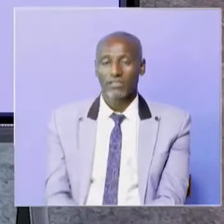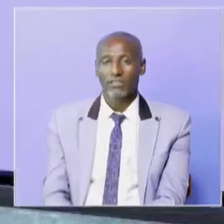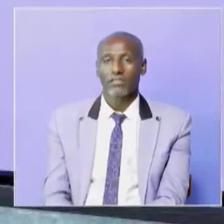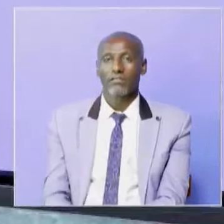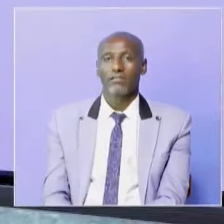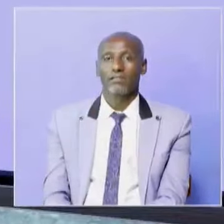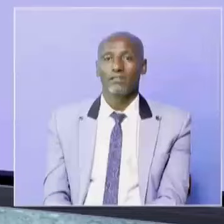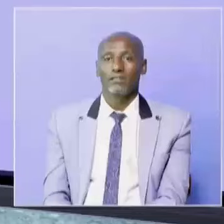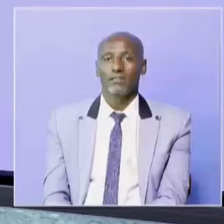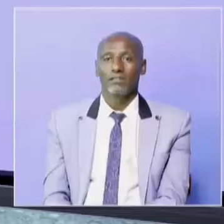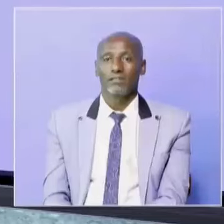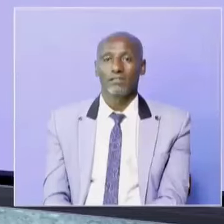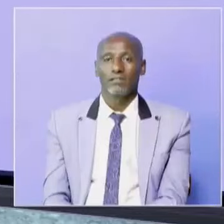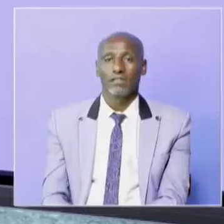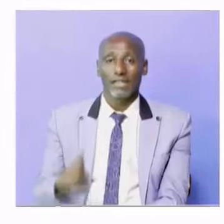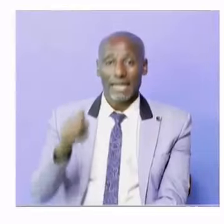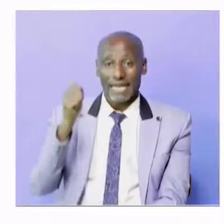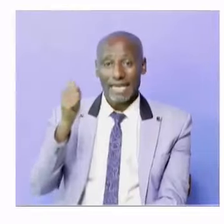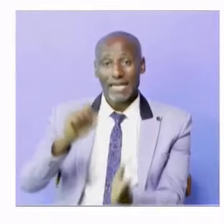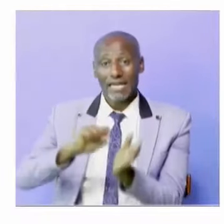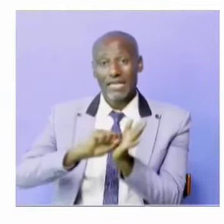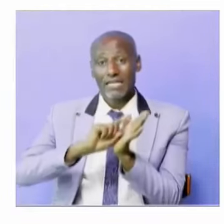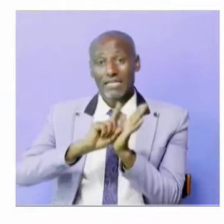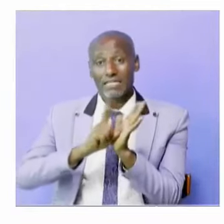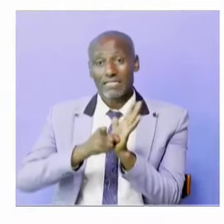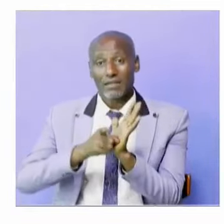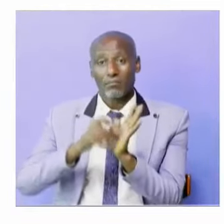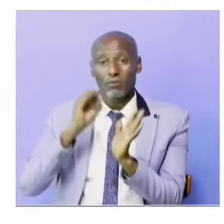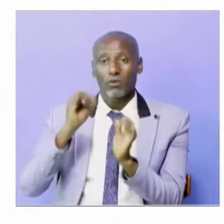dialogue. Activity 1. A sample of a dialogue.